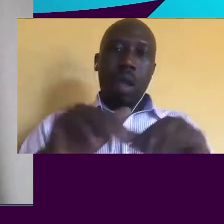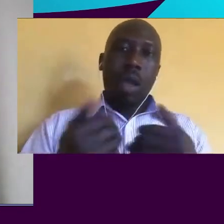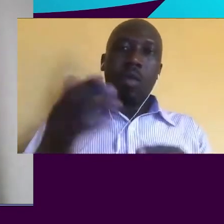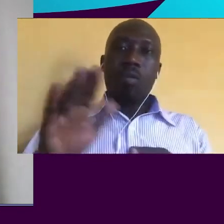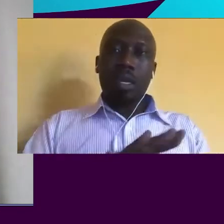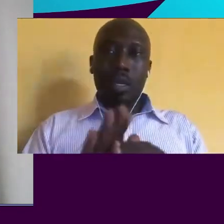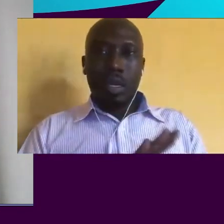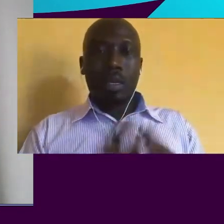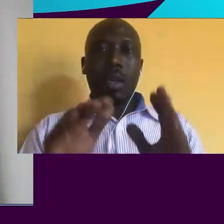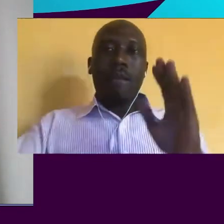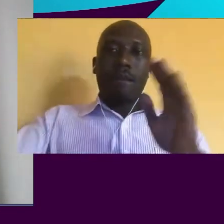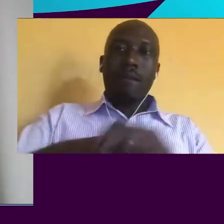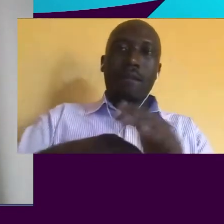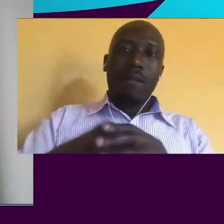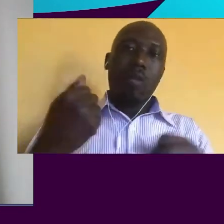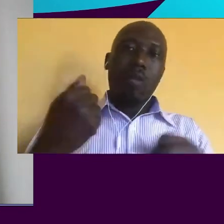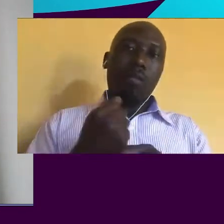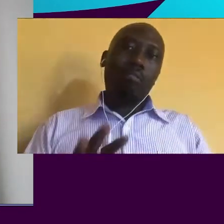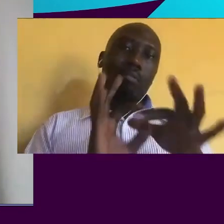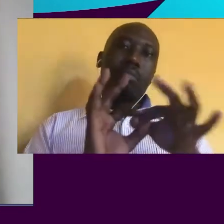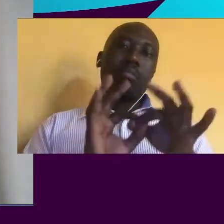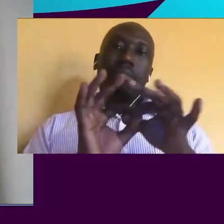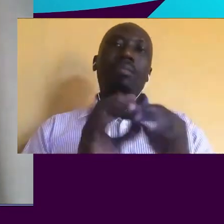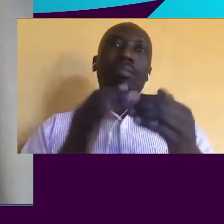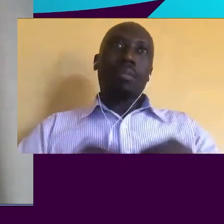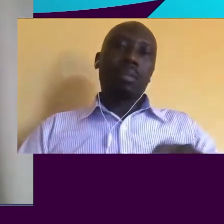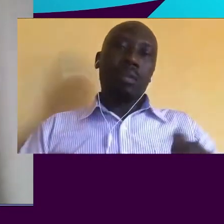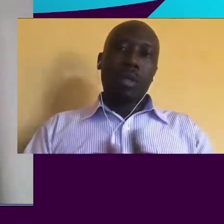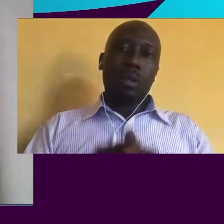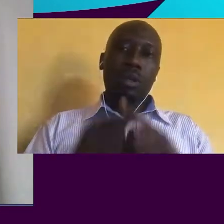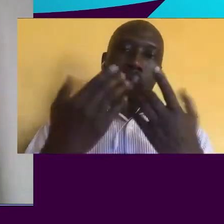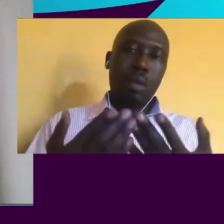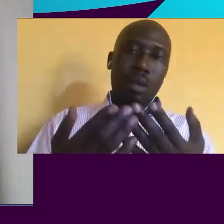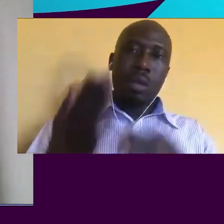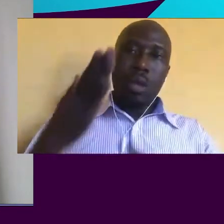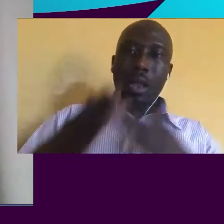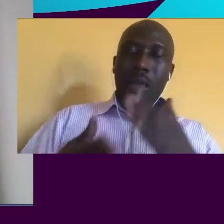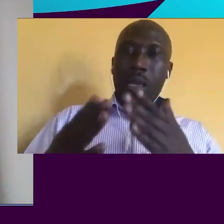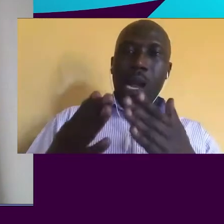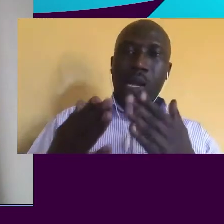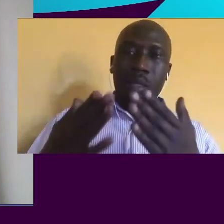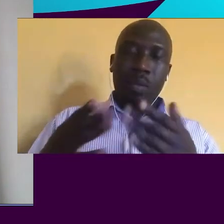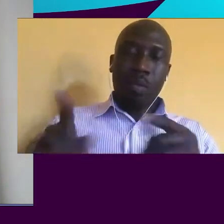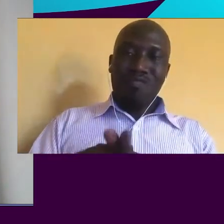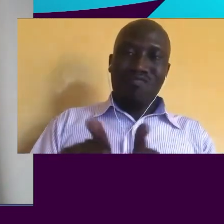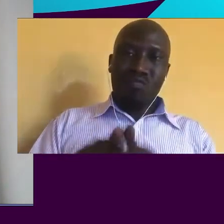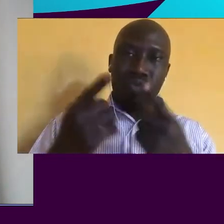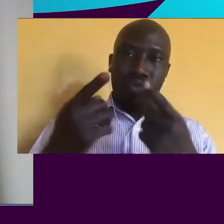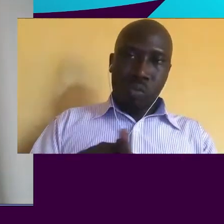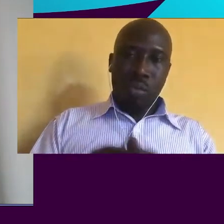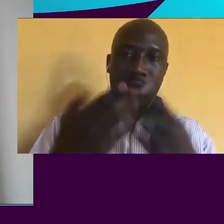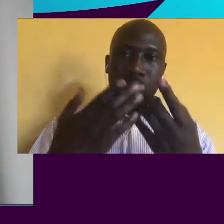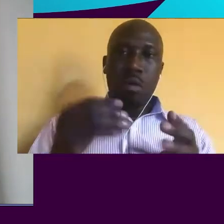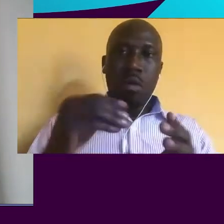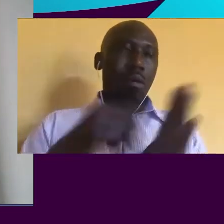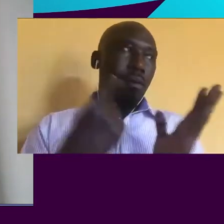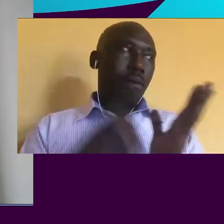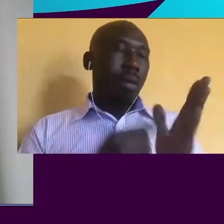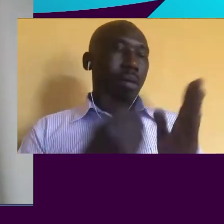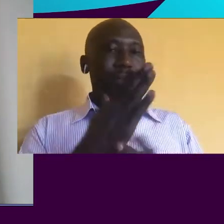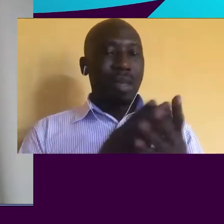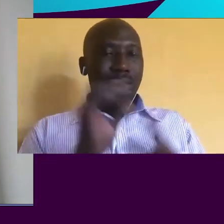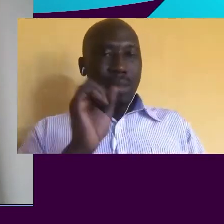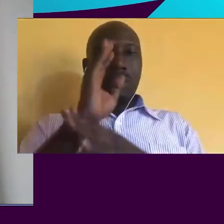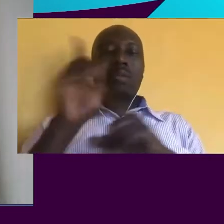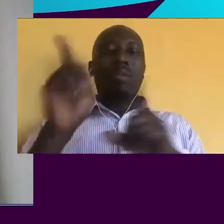together. And then last but not least, obviously in Uganda, we have some amazing